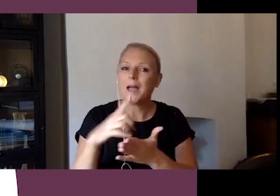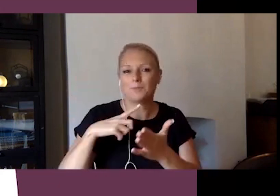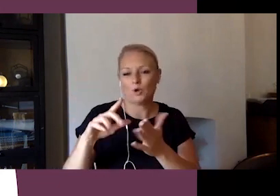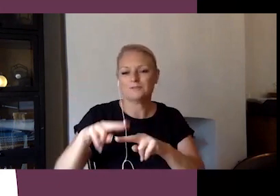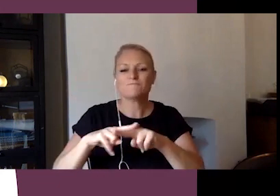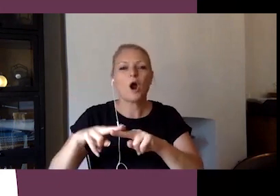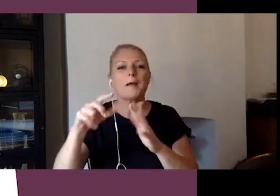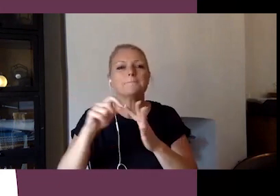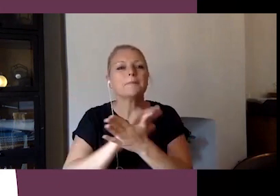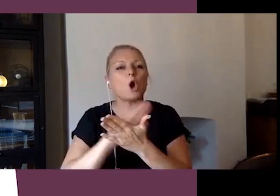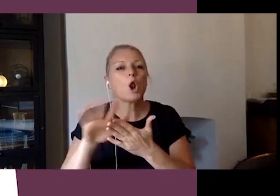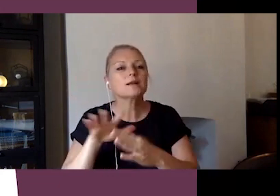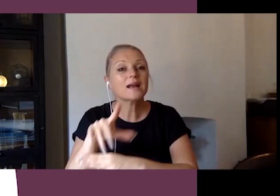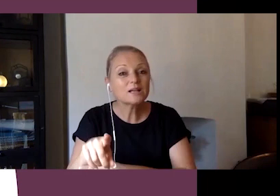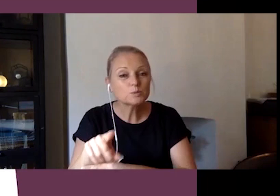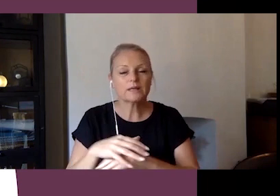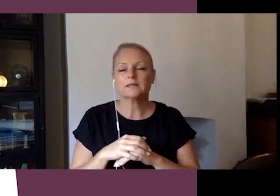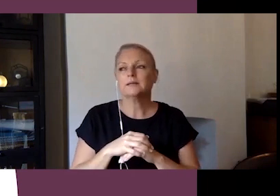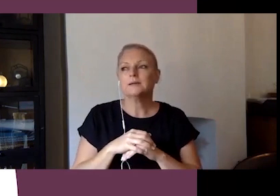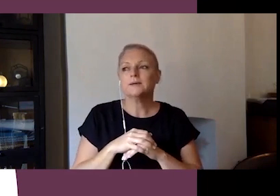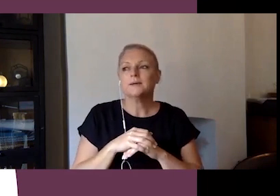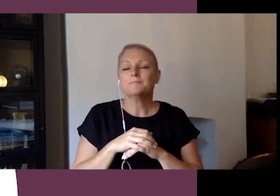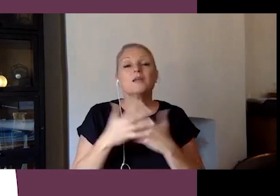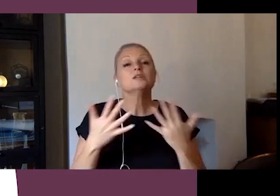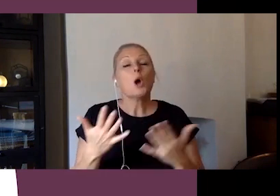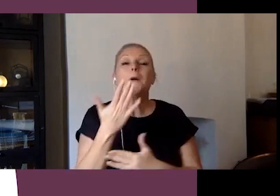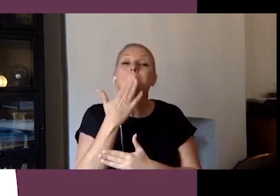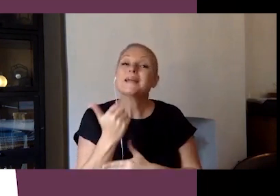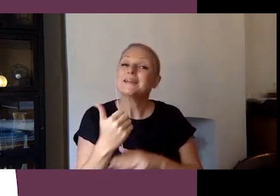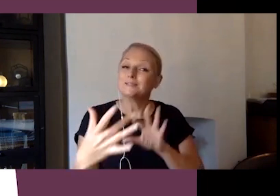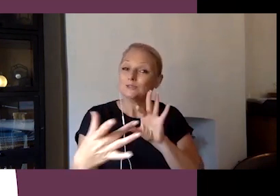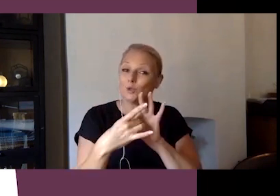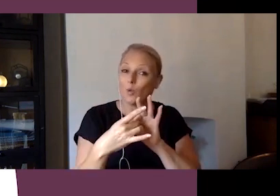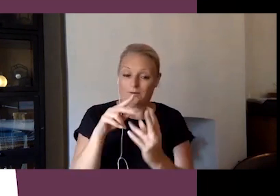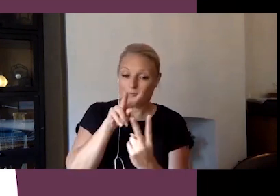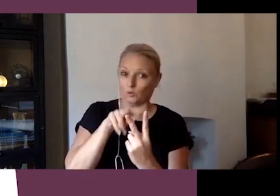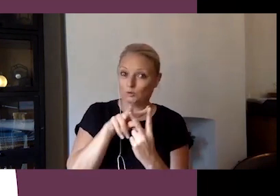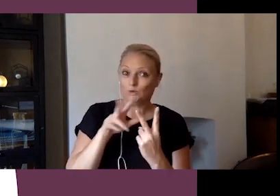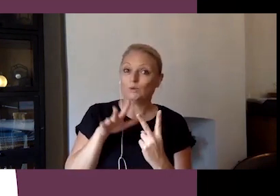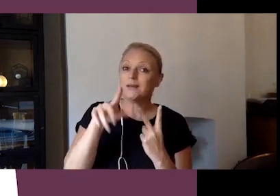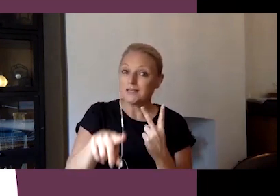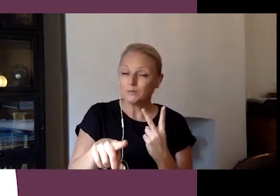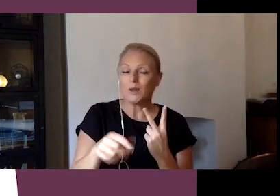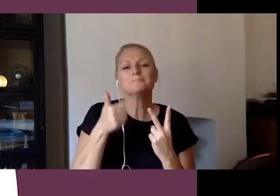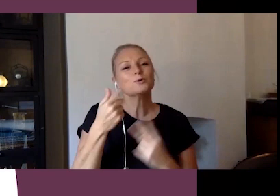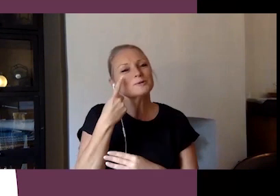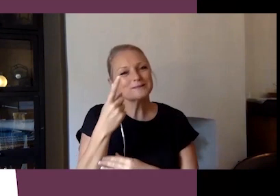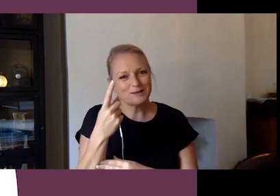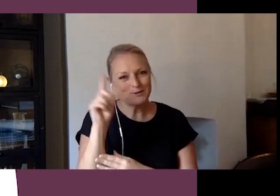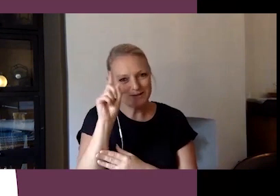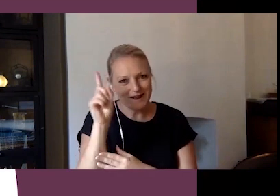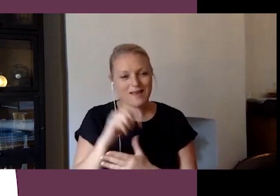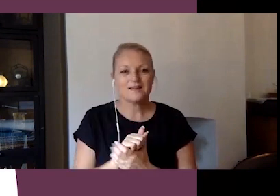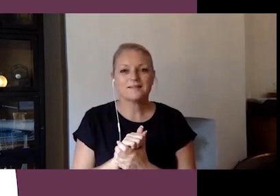Friday. So please join us next week. And it was great to see you again today.